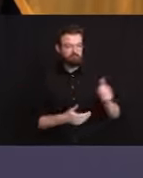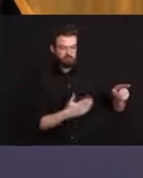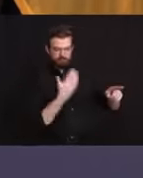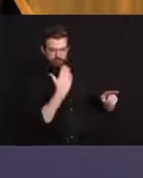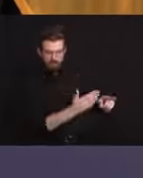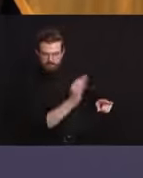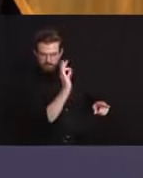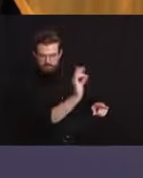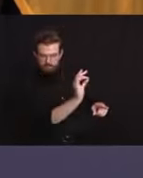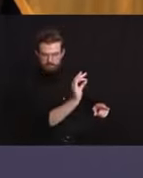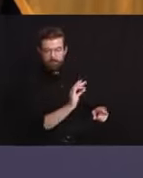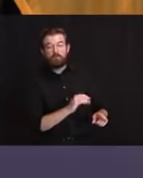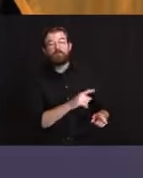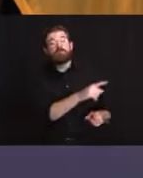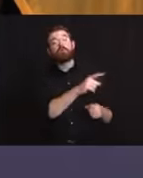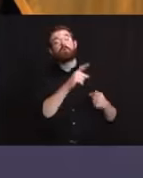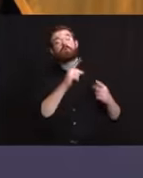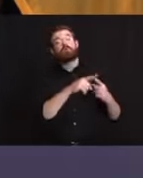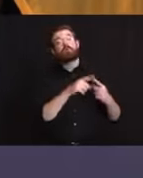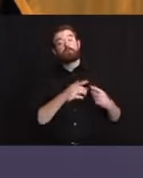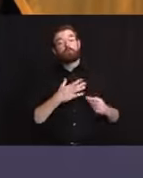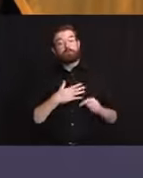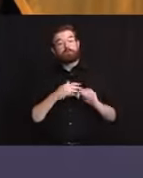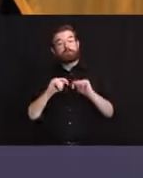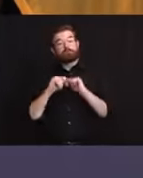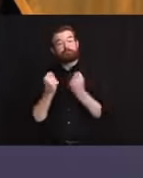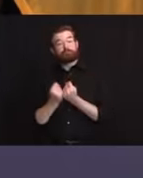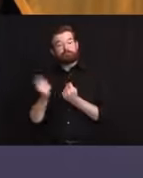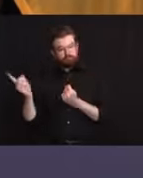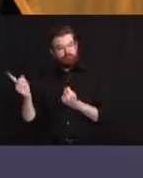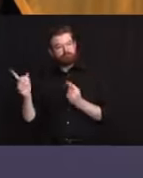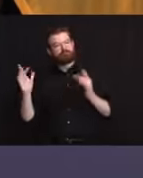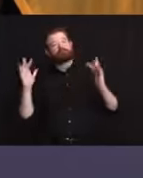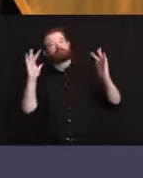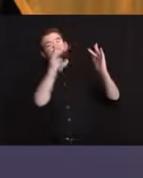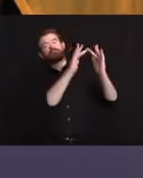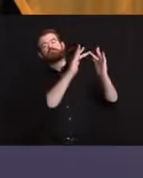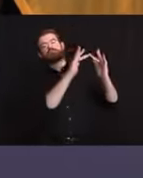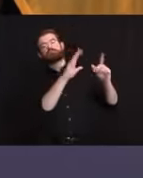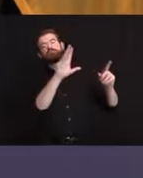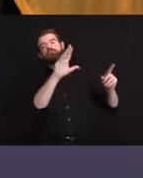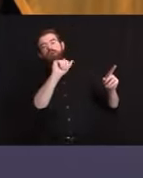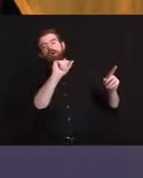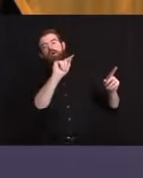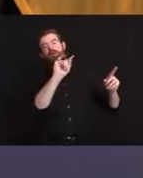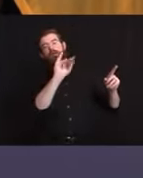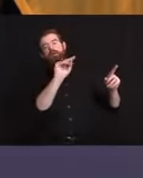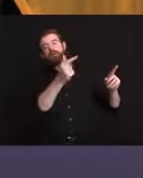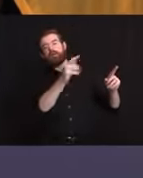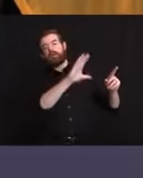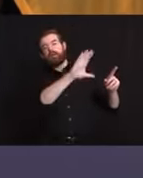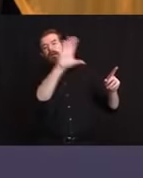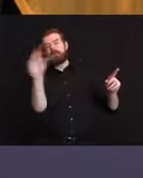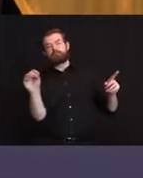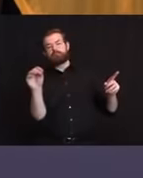former, our teams are regularly in touch with them, and we respect their opinions and their